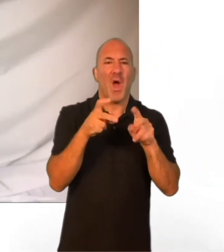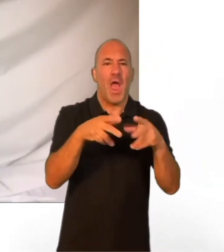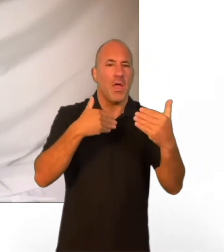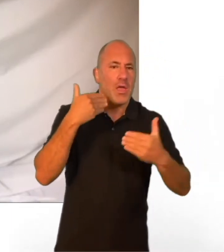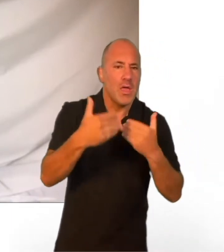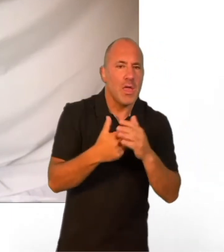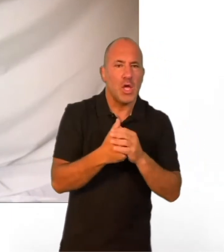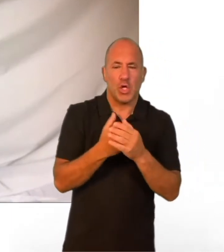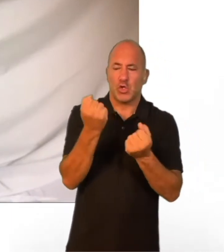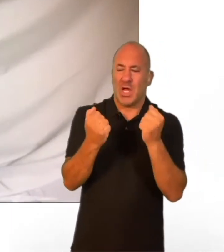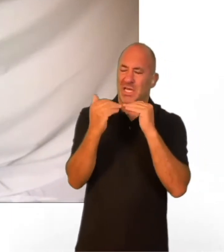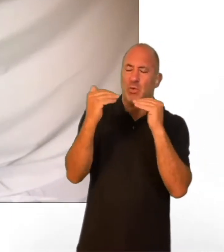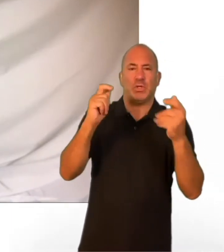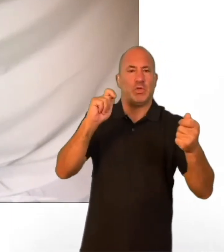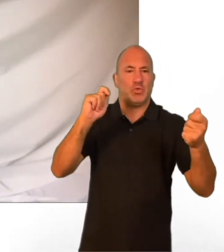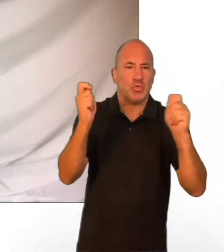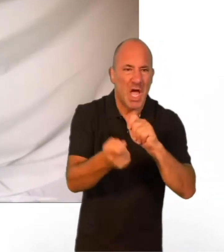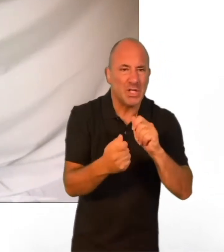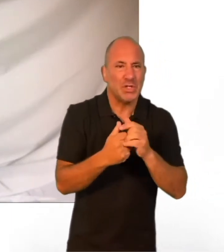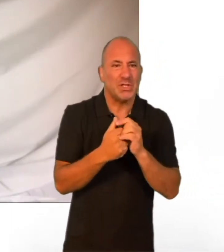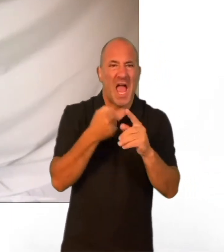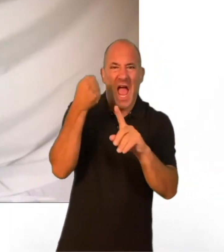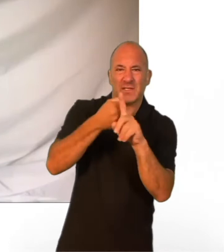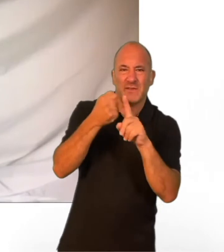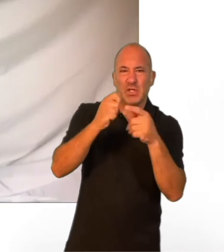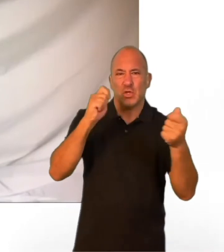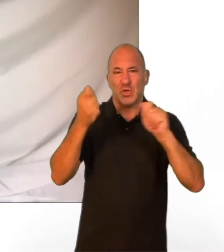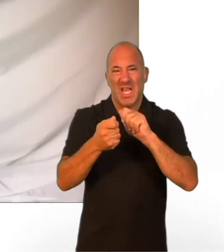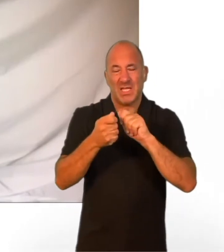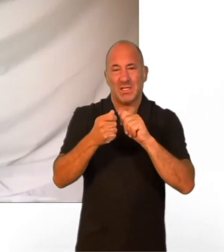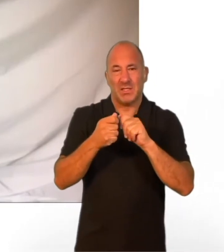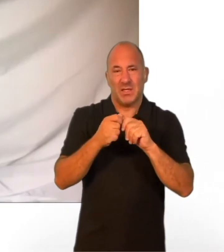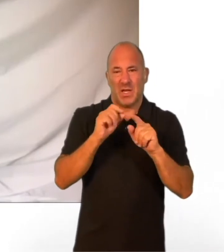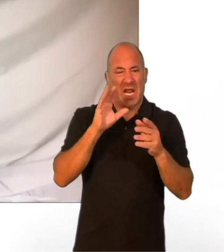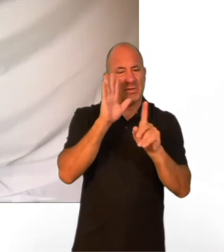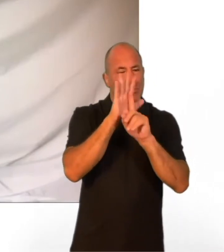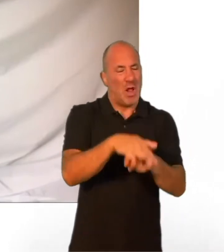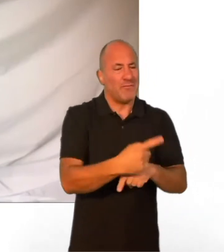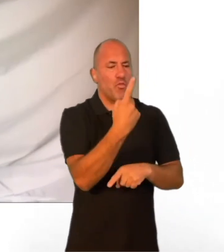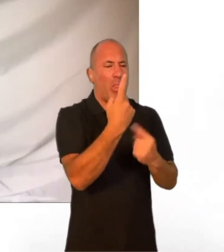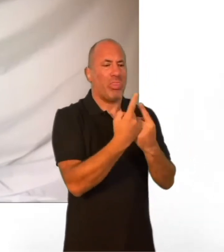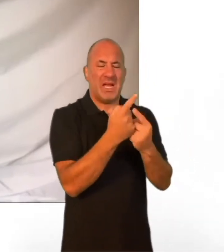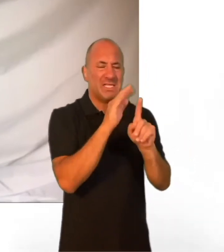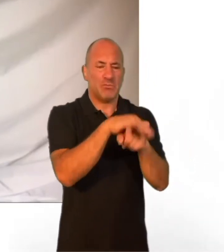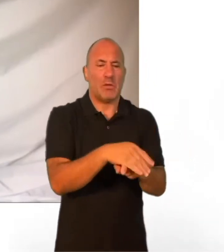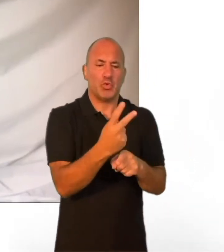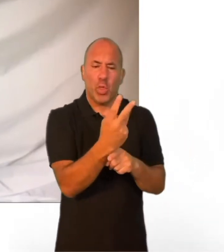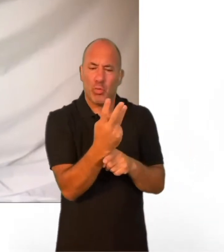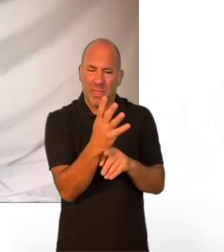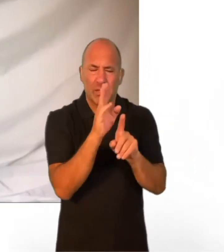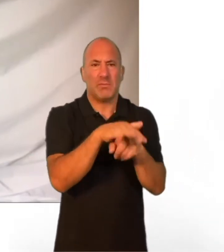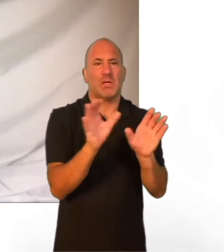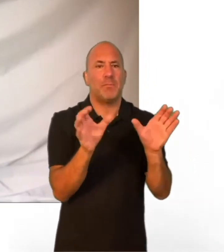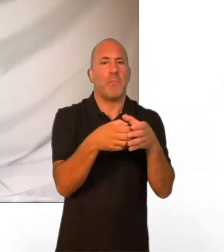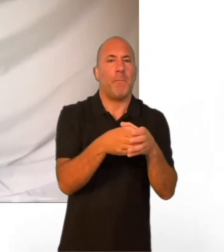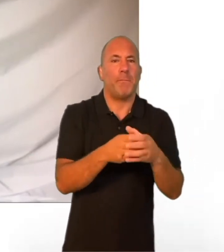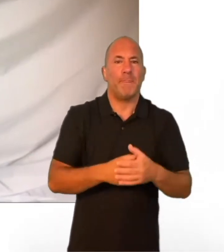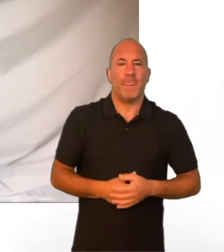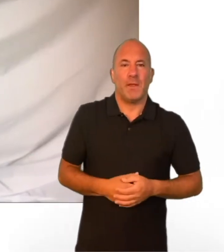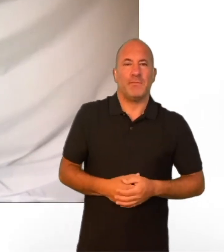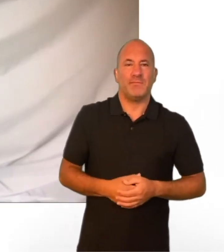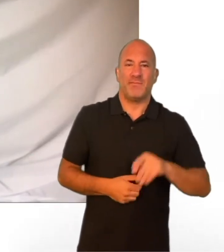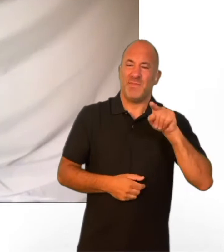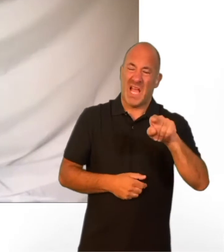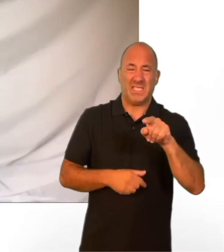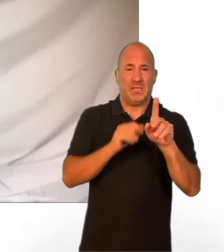centers intersectional ways of creating. I think the intersectional part is just so important because it's a thing of it